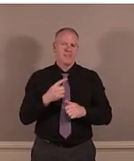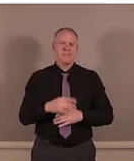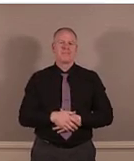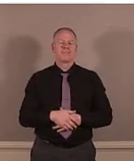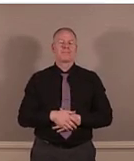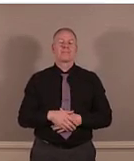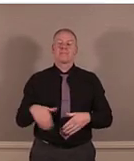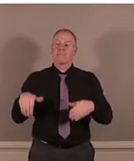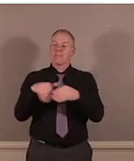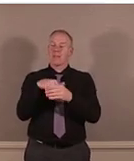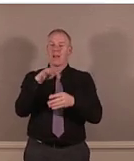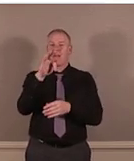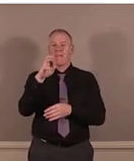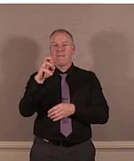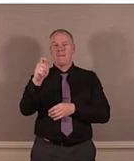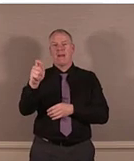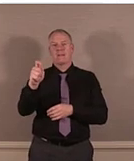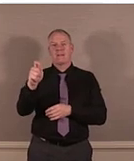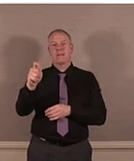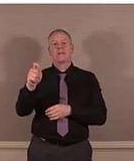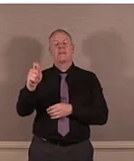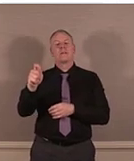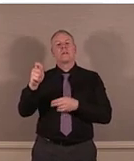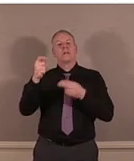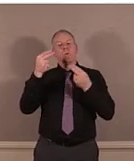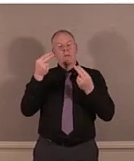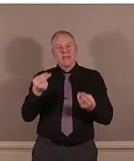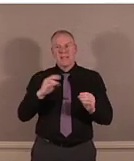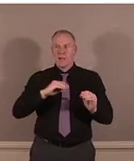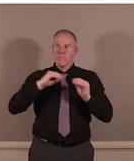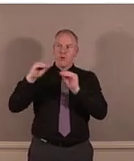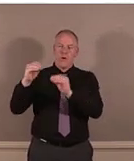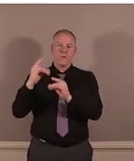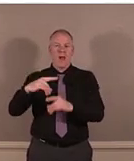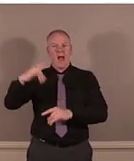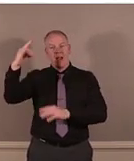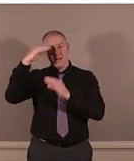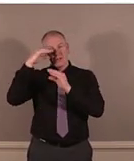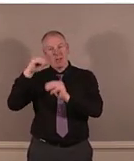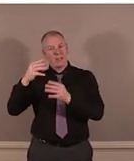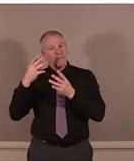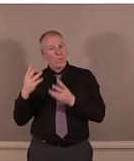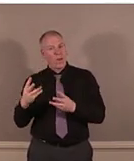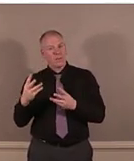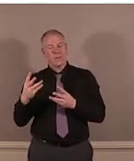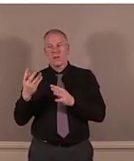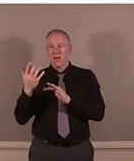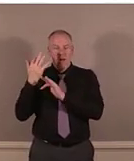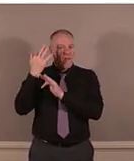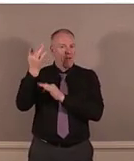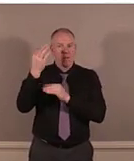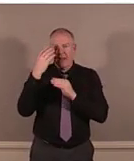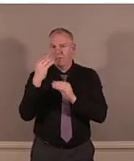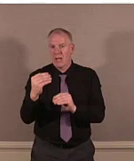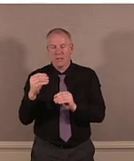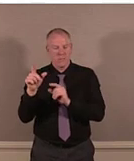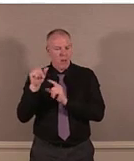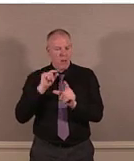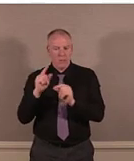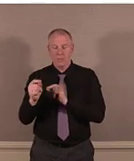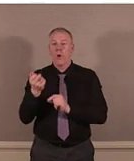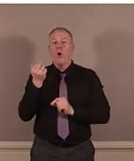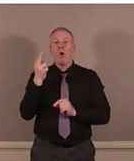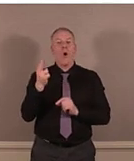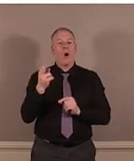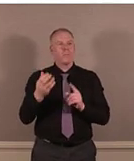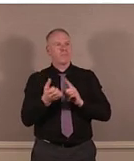then within VET, as I said, but then from VET to higher education, to further education options, or indeed